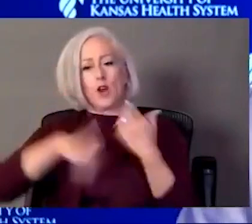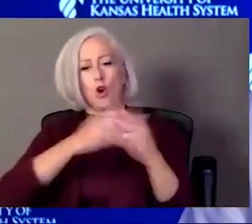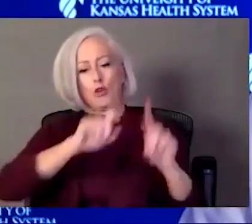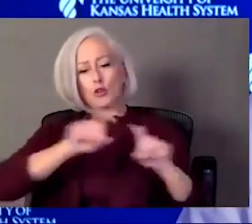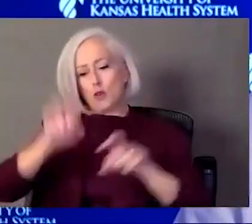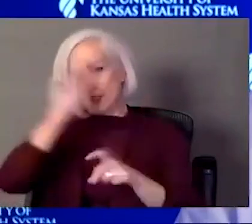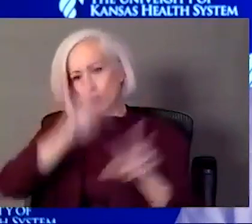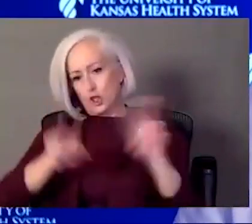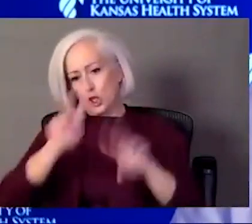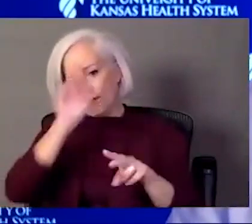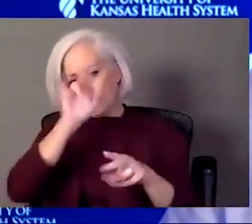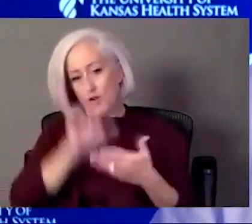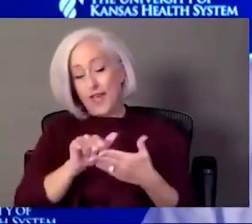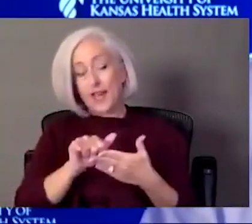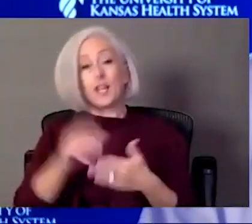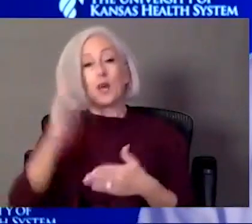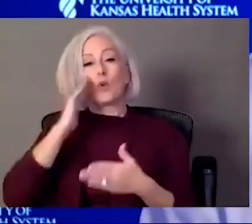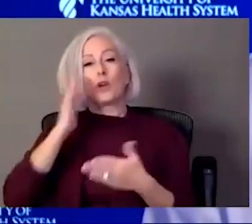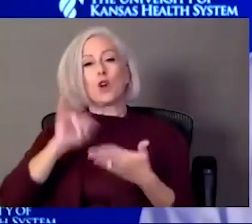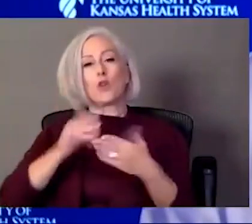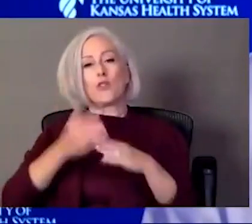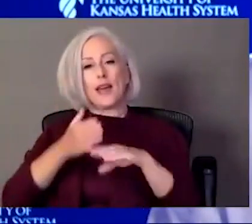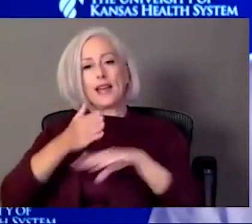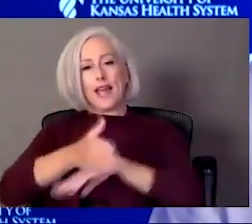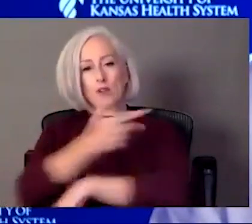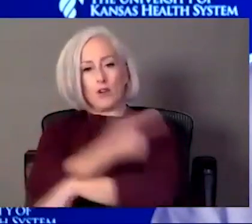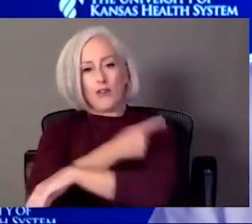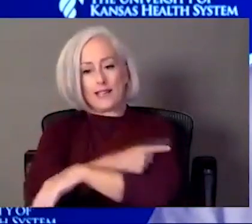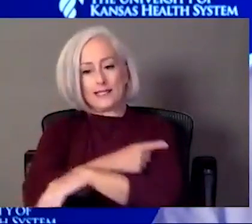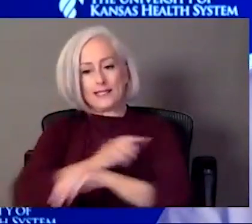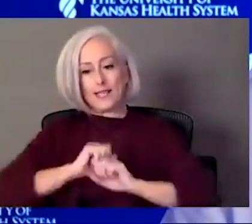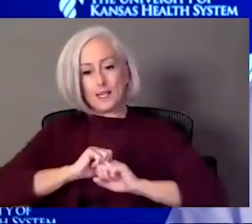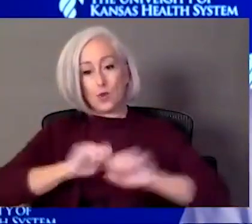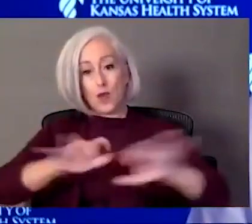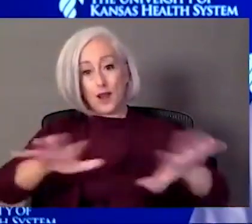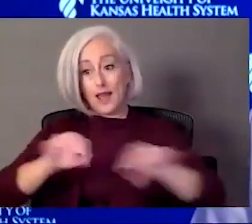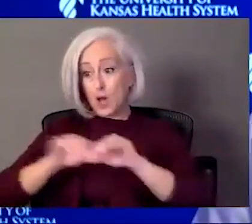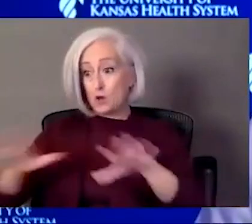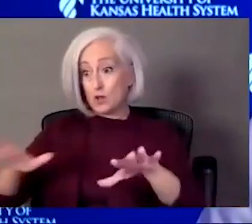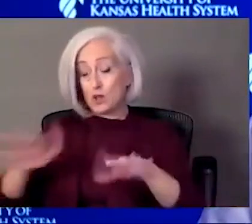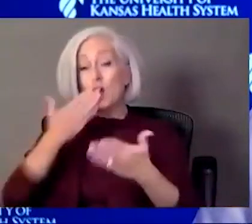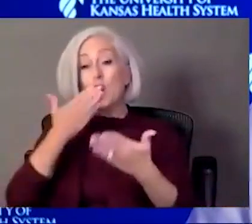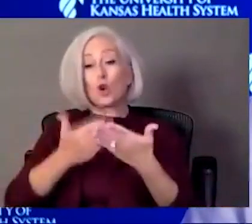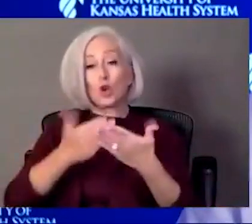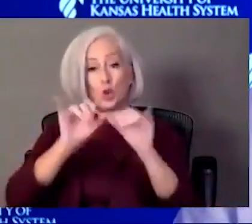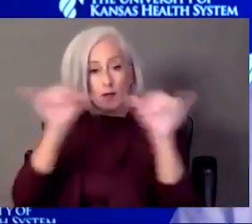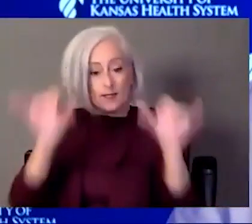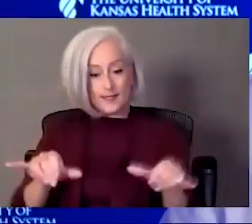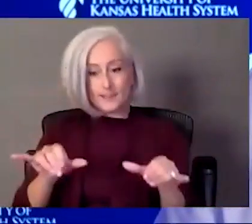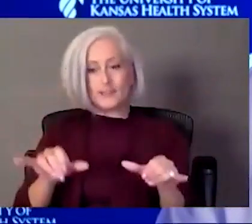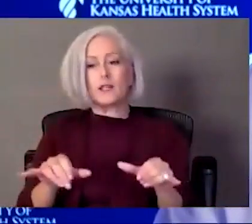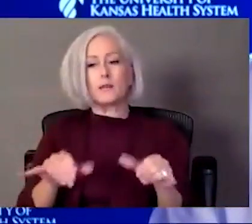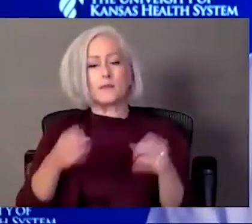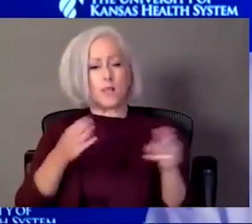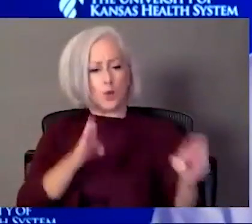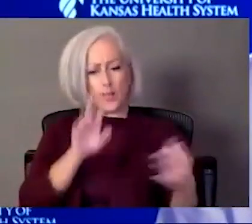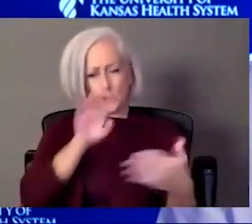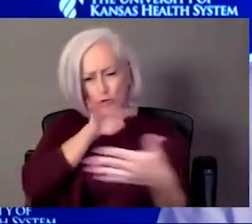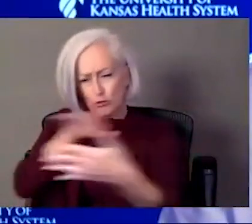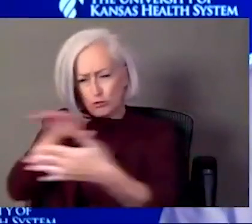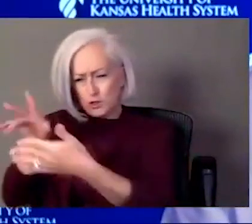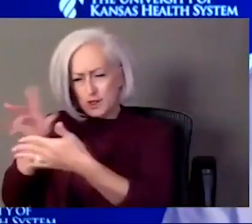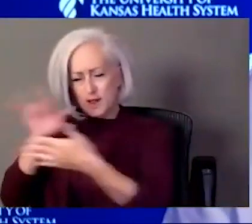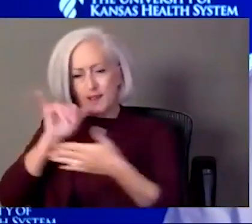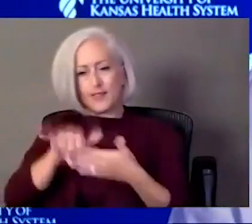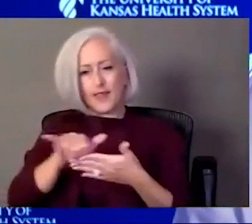the vaccines were rolled out, there were good systems and mechanisms in place to look at all of those types of things. And the